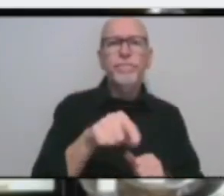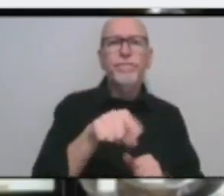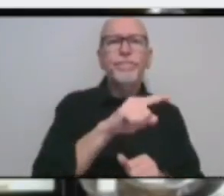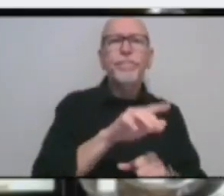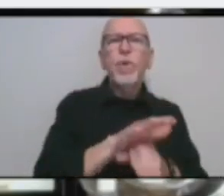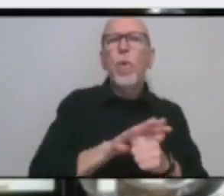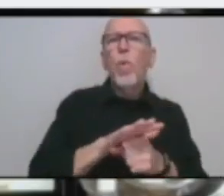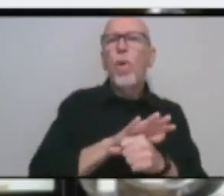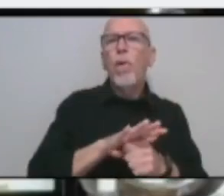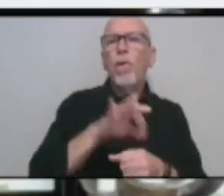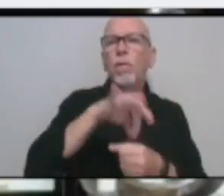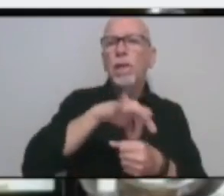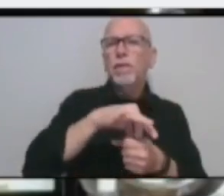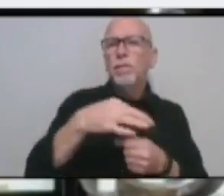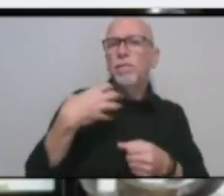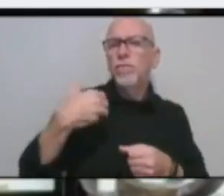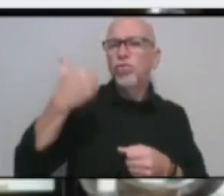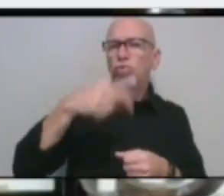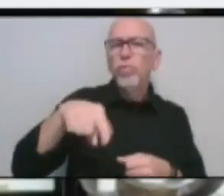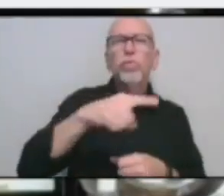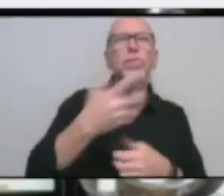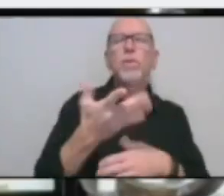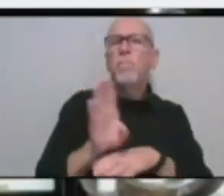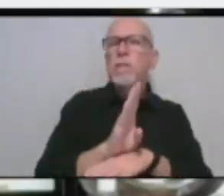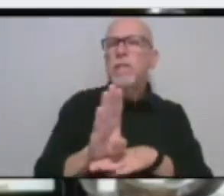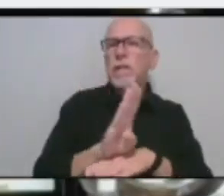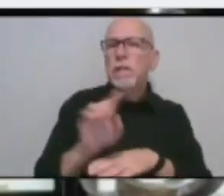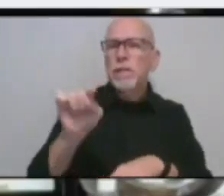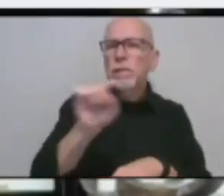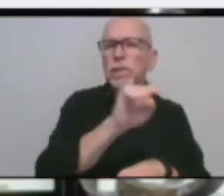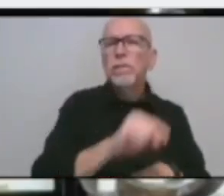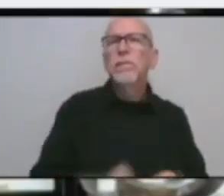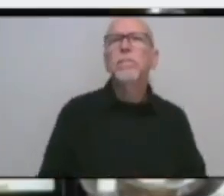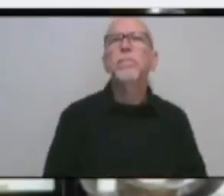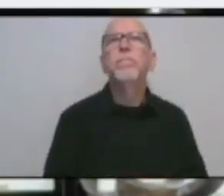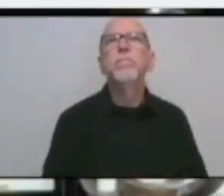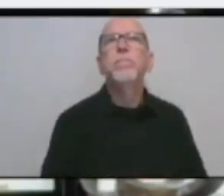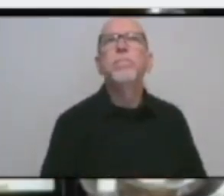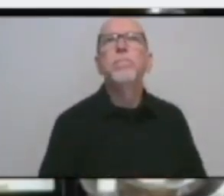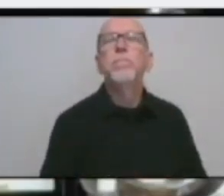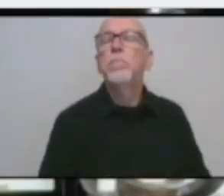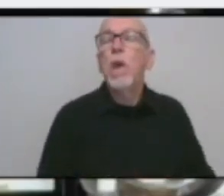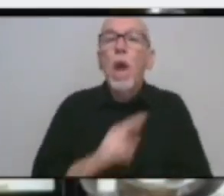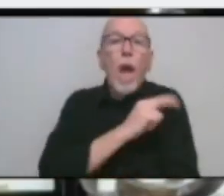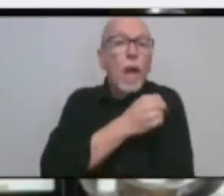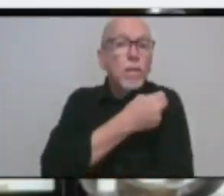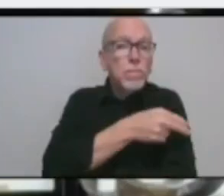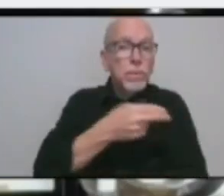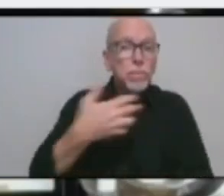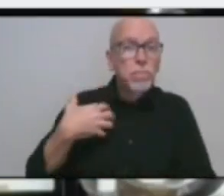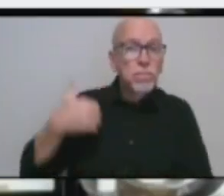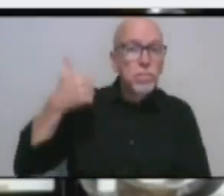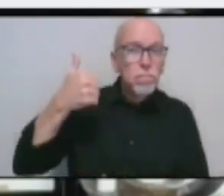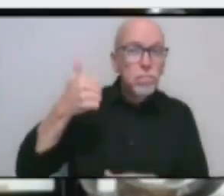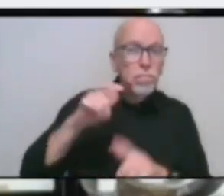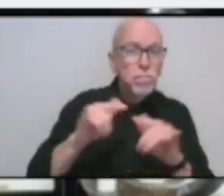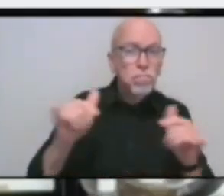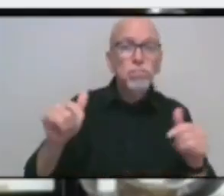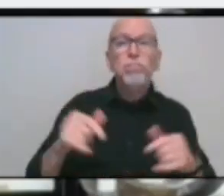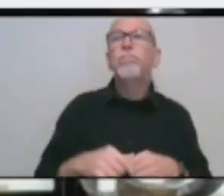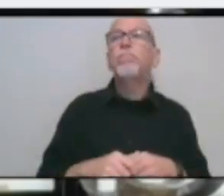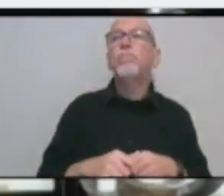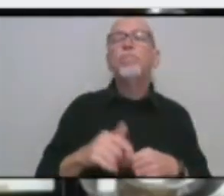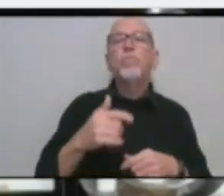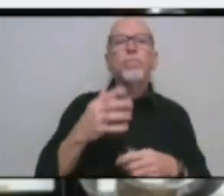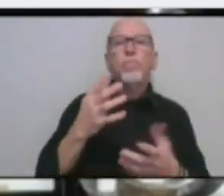local elected officials and businesses, hospital officials. Again, we do this on a day